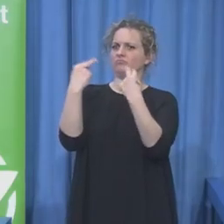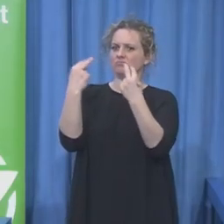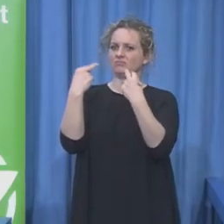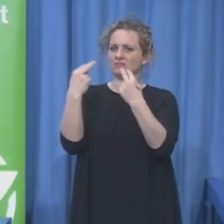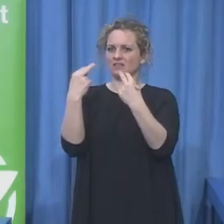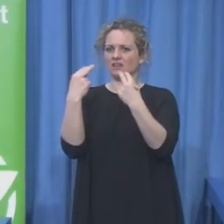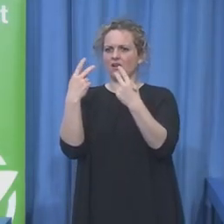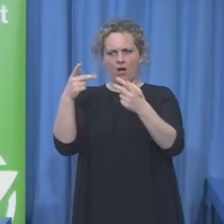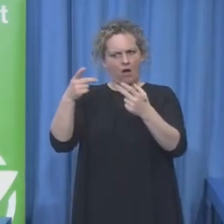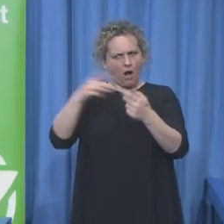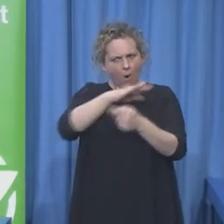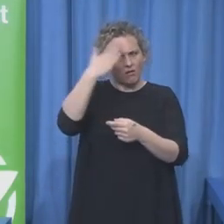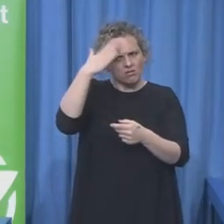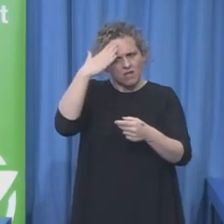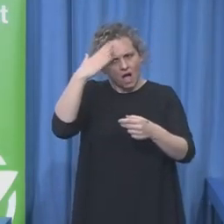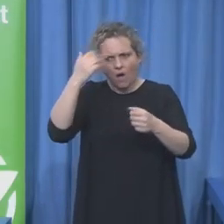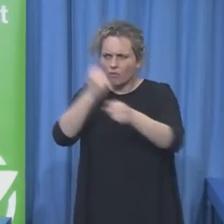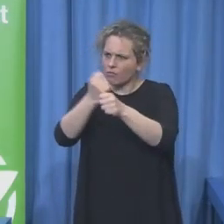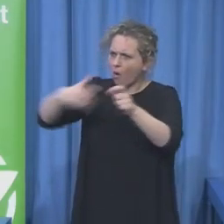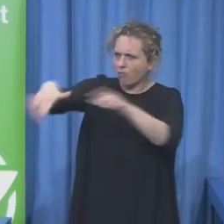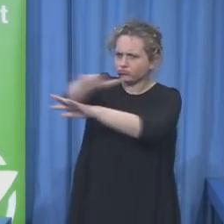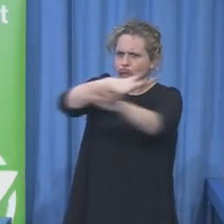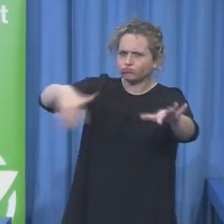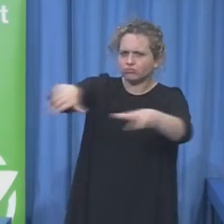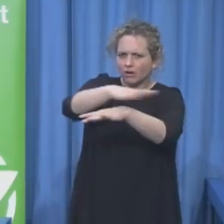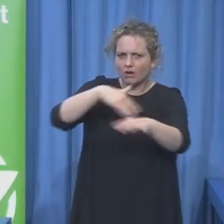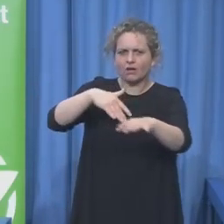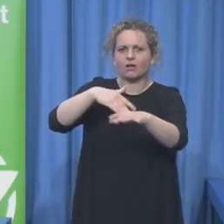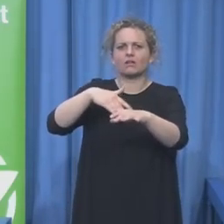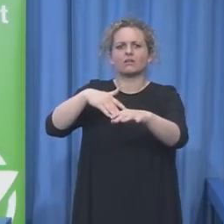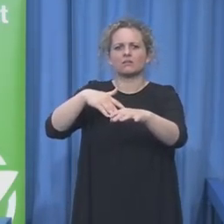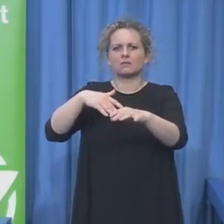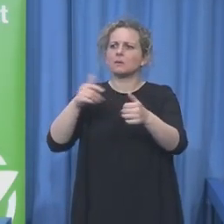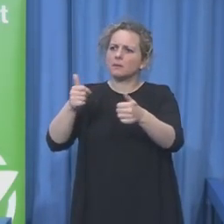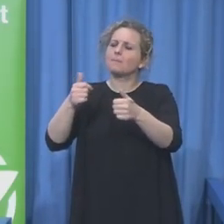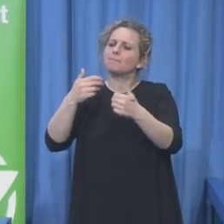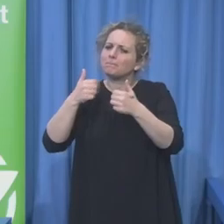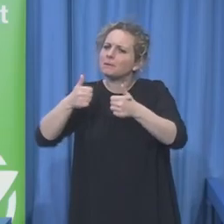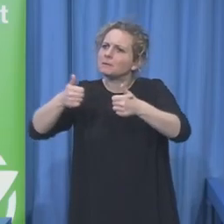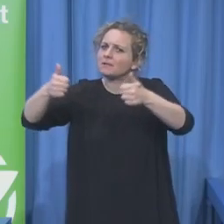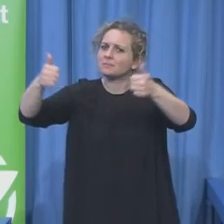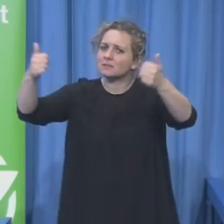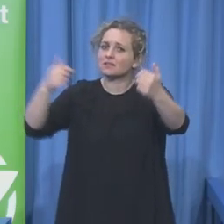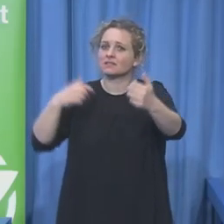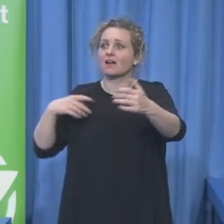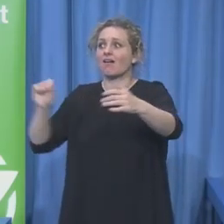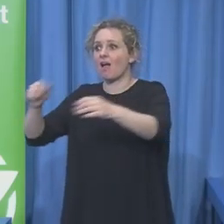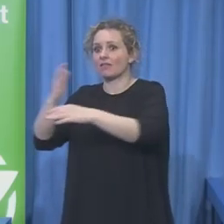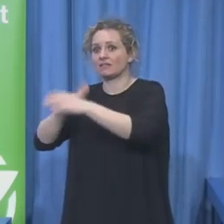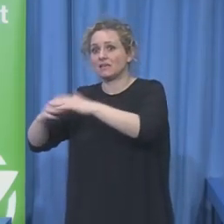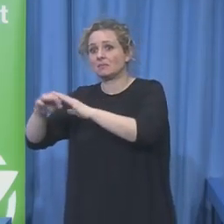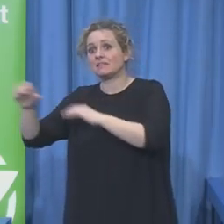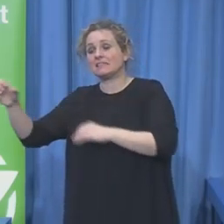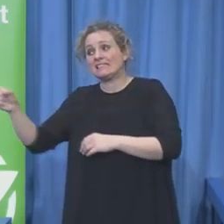I have only 2 minutes. What is different in our model? A very personalized